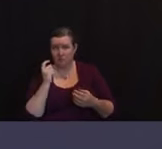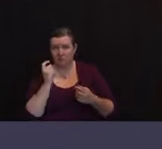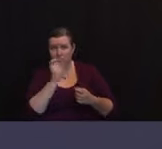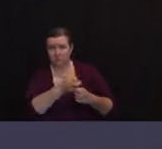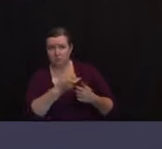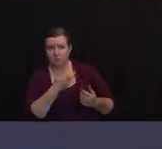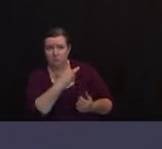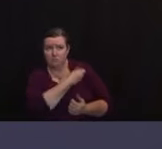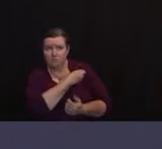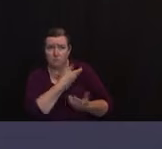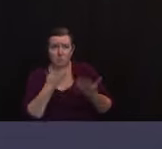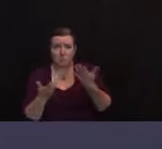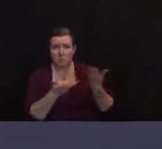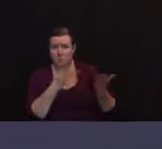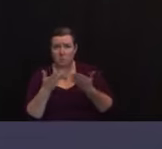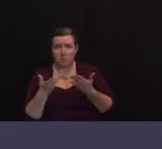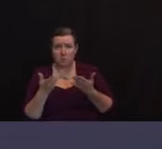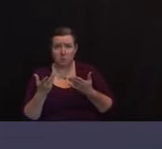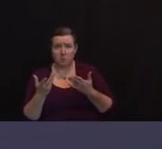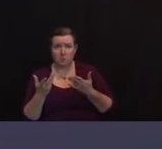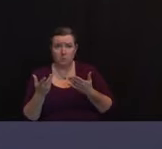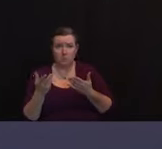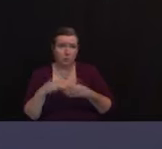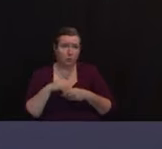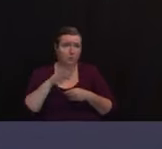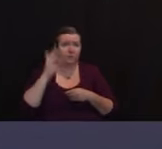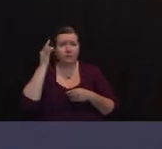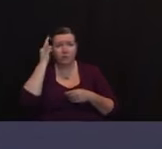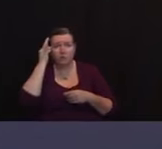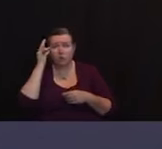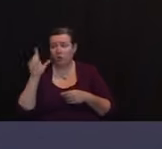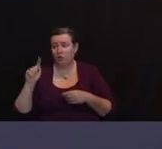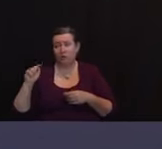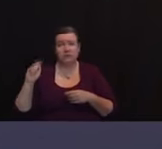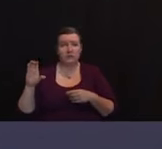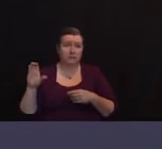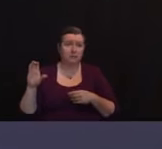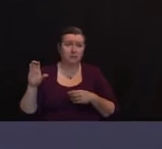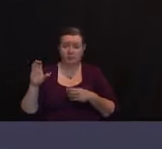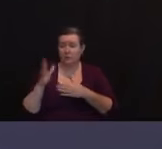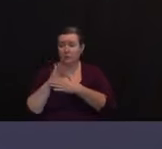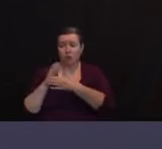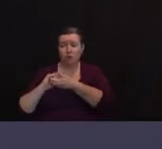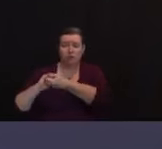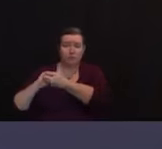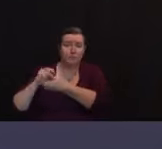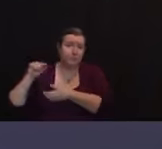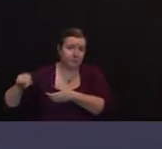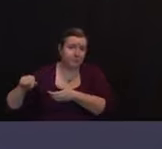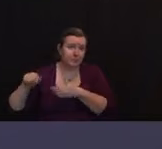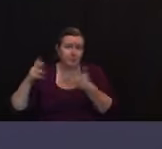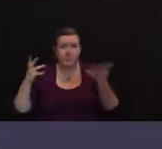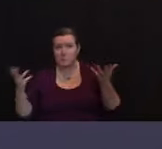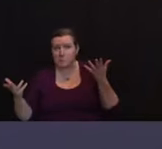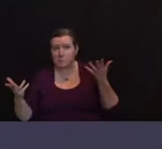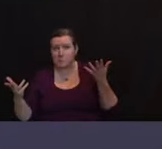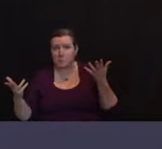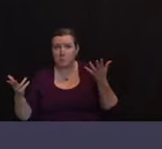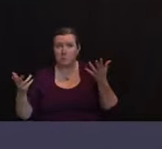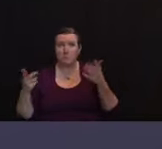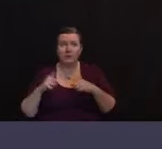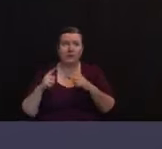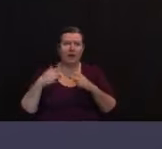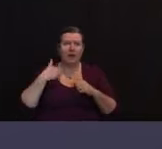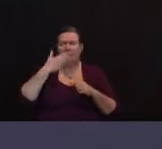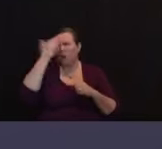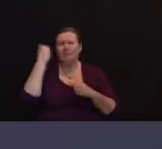care partnership or the mega sites or other community locations. By the way, I meant to say this earlier, Judy, I